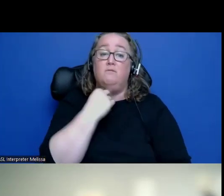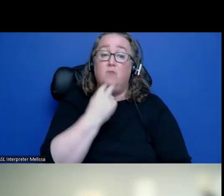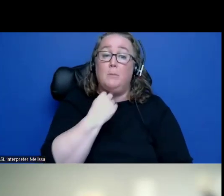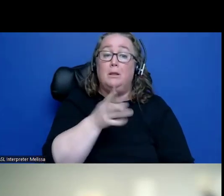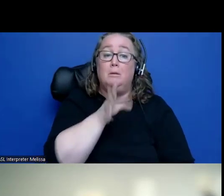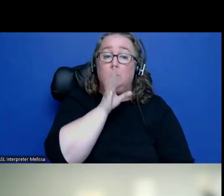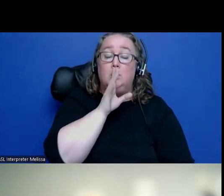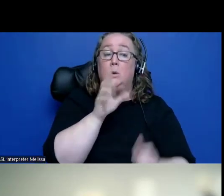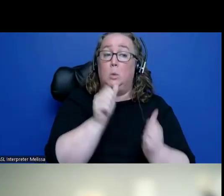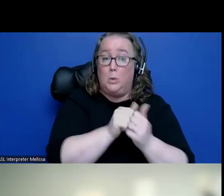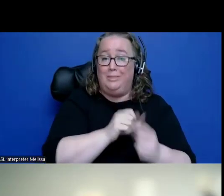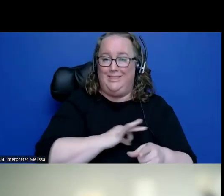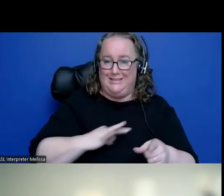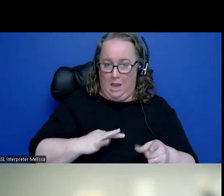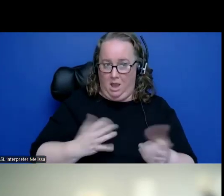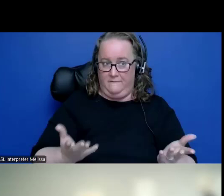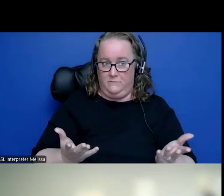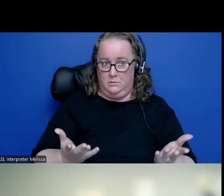communicating with staff.